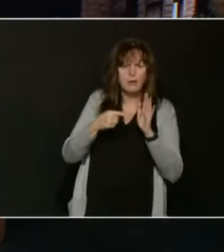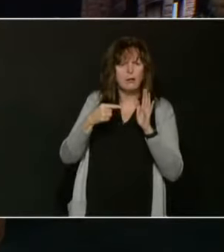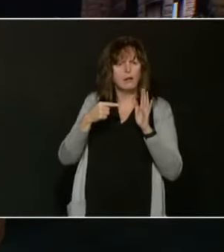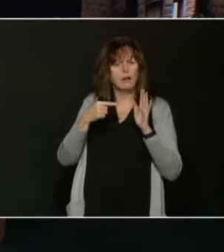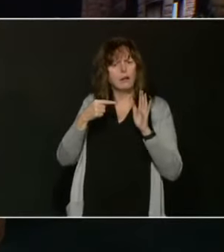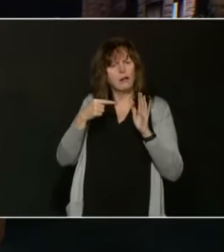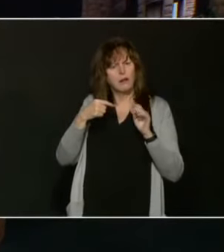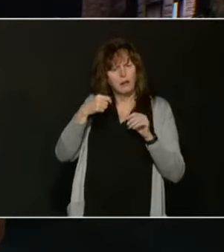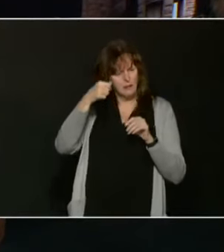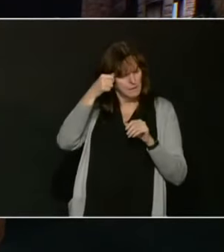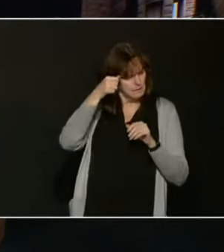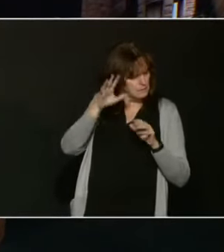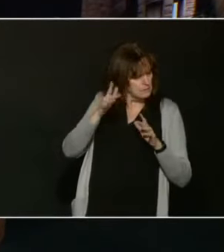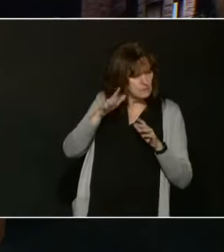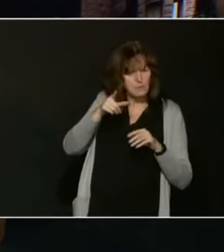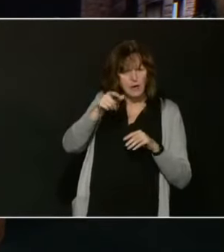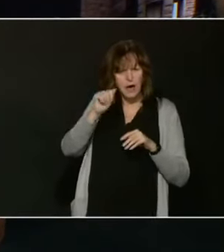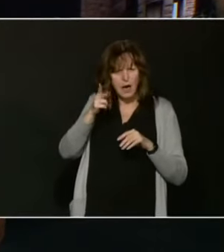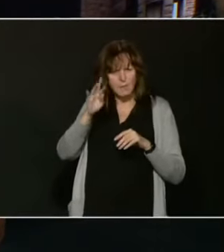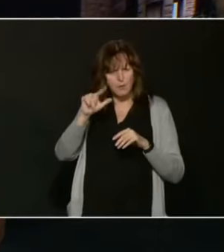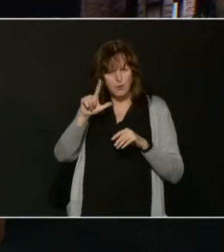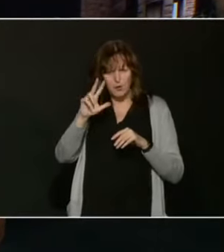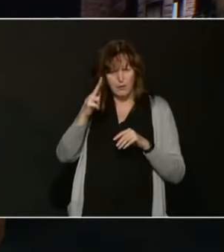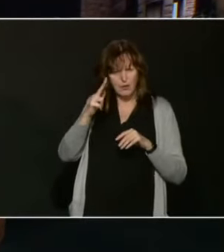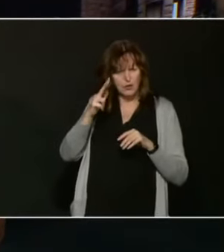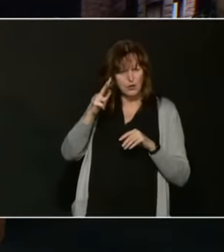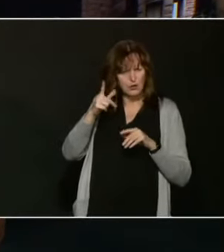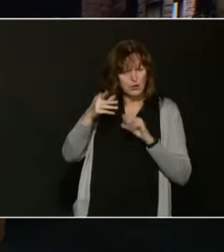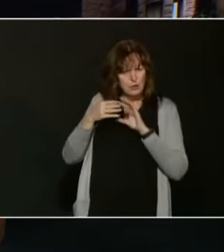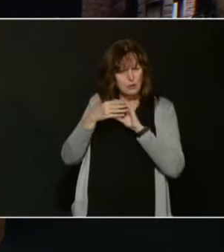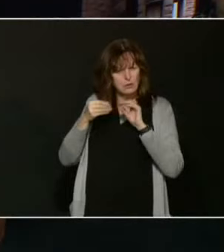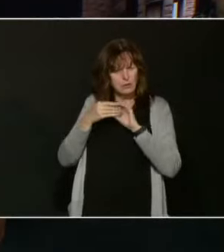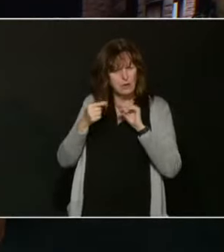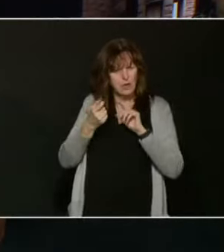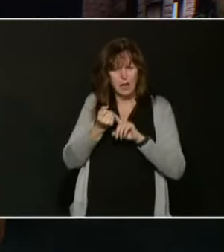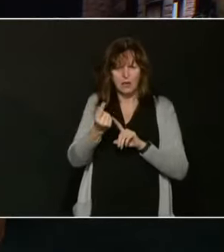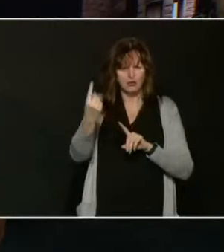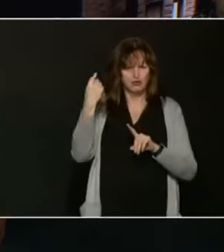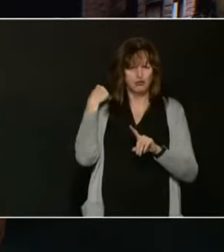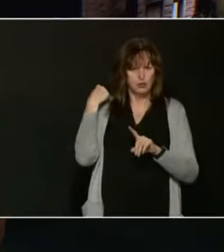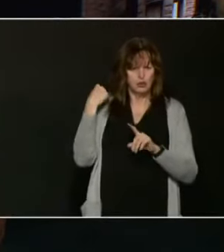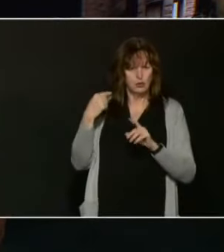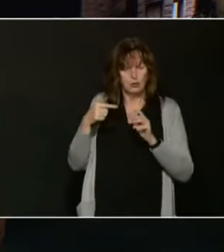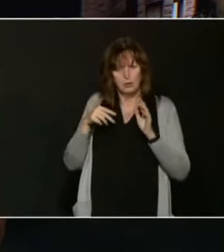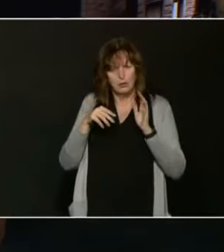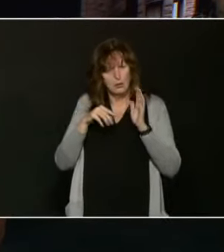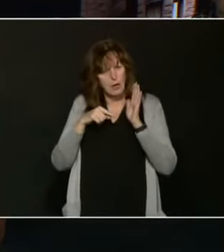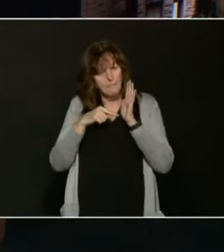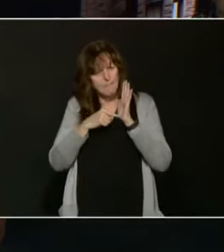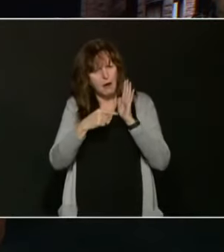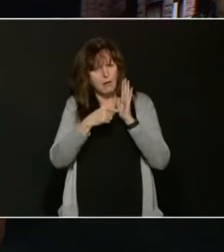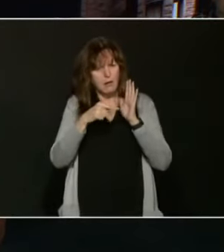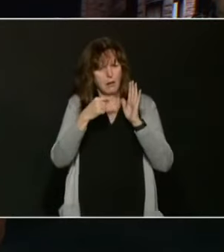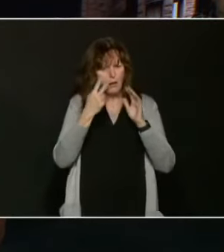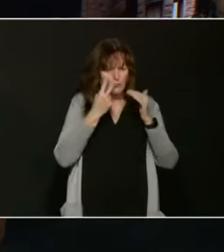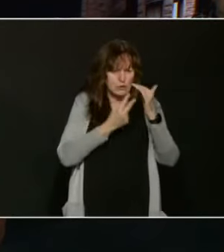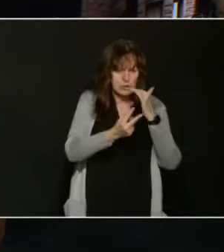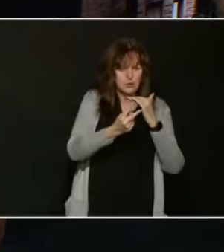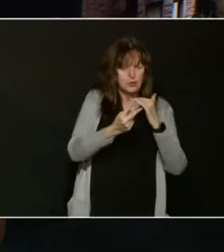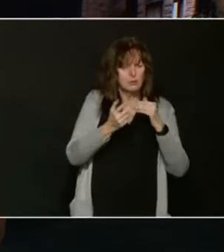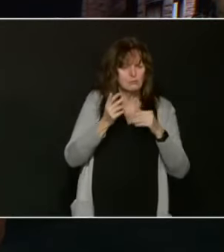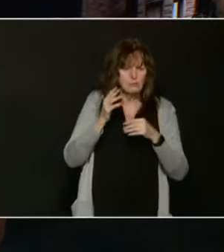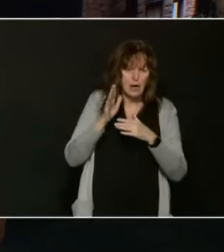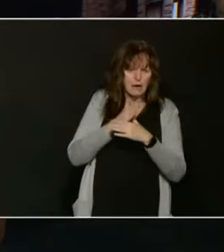3rd of 2020, and the prediction was between 3,000 and